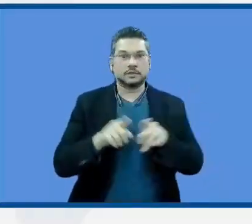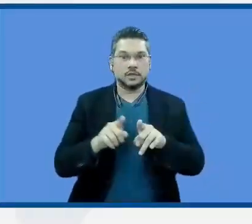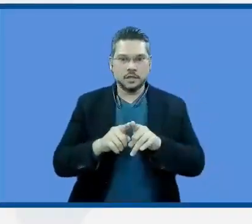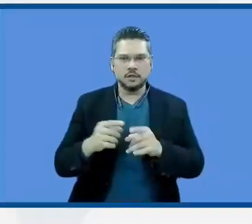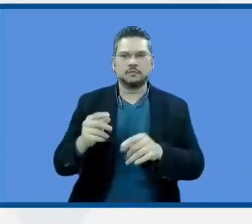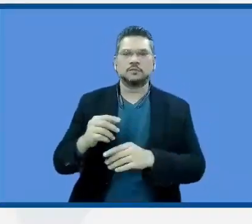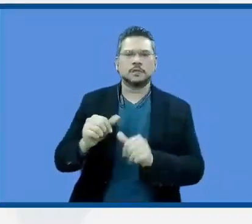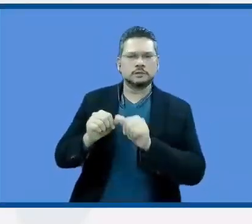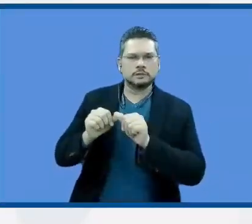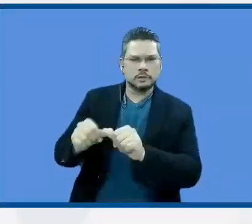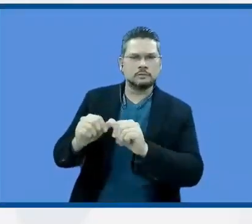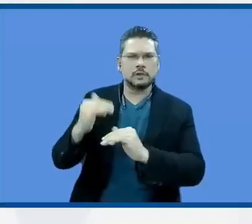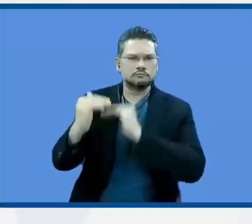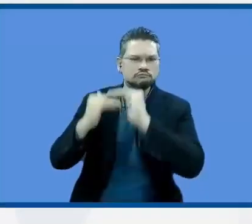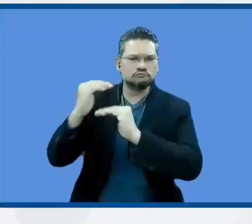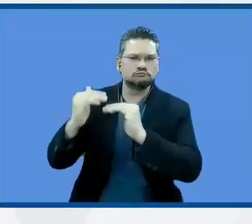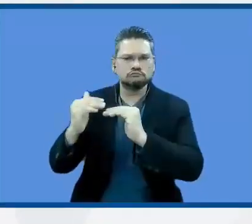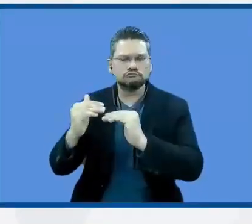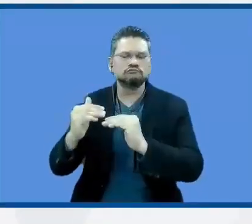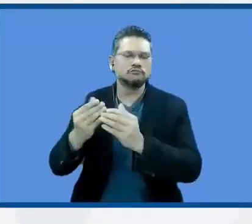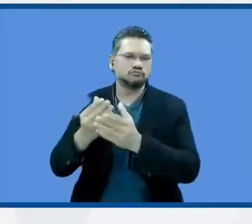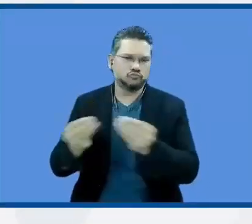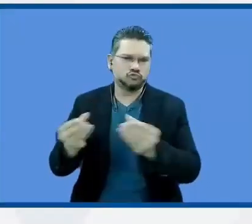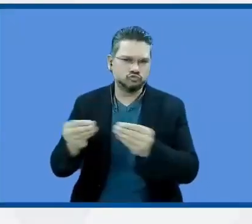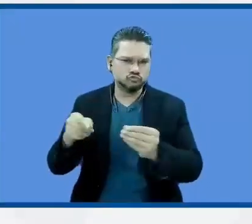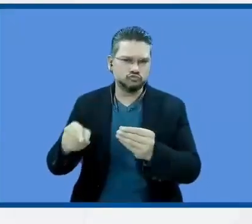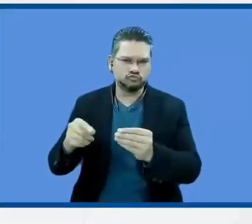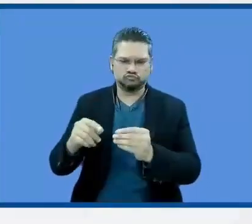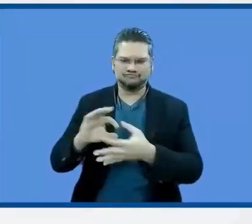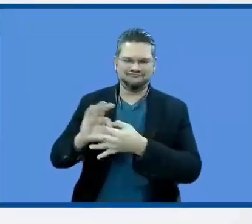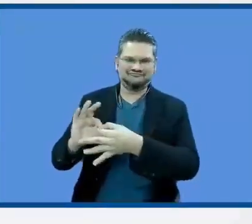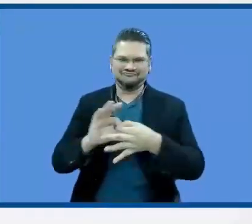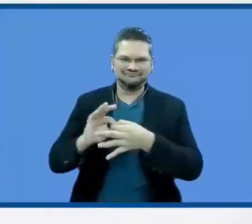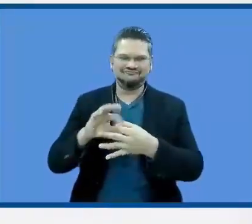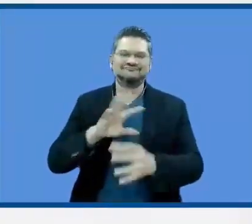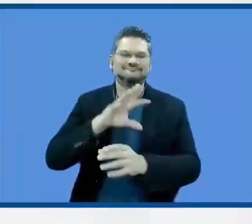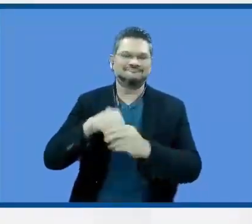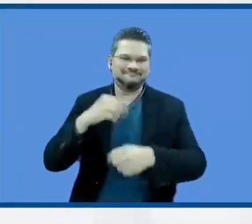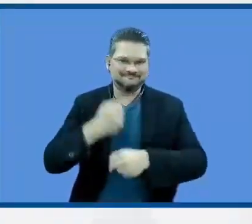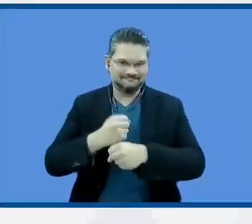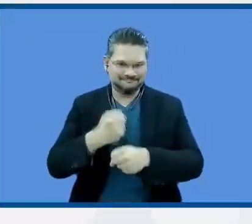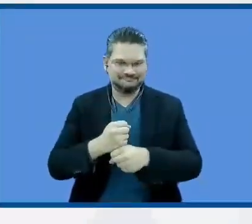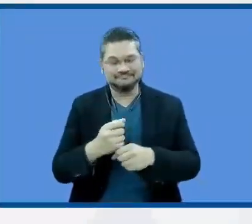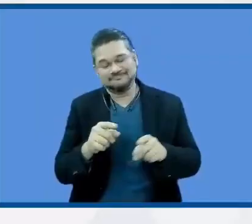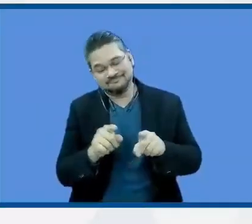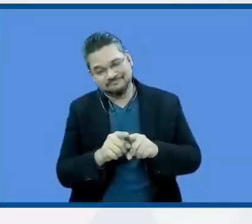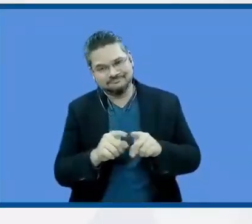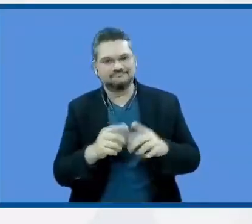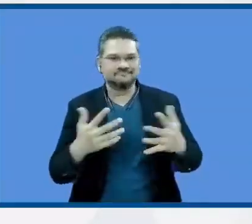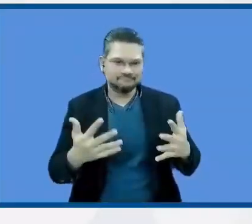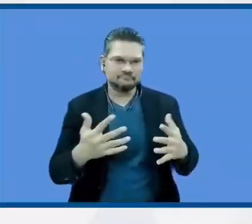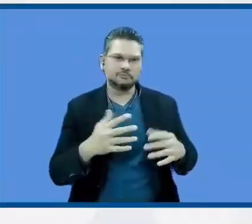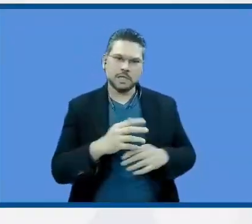the Scientific and Political Advisory Committee of the Inter-American Institute for Global Change, and he's